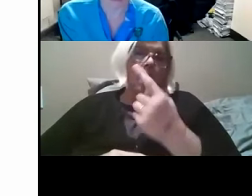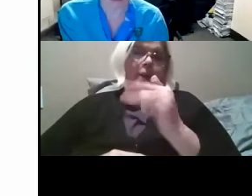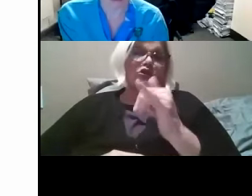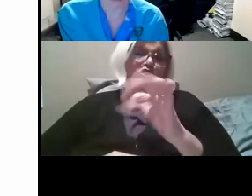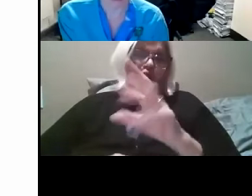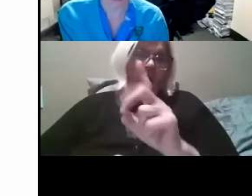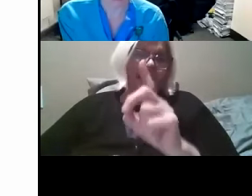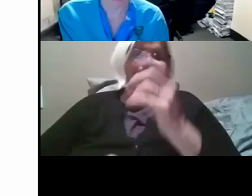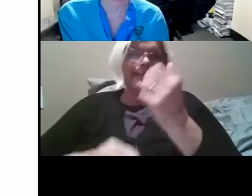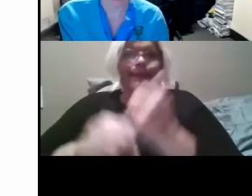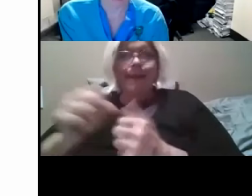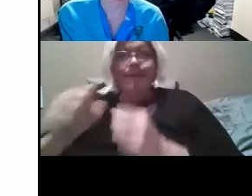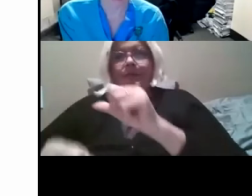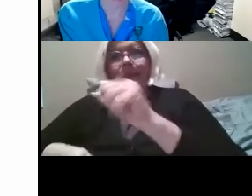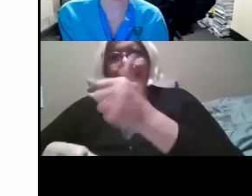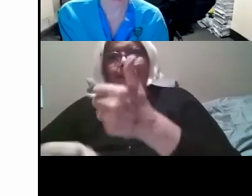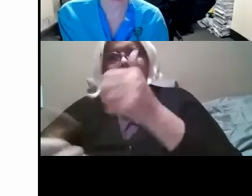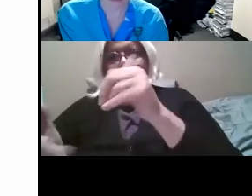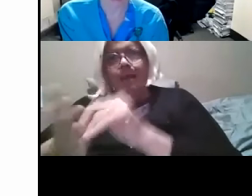a very low rate.